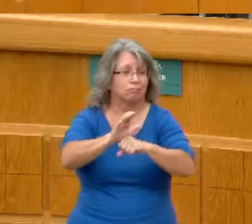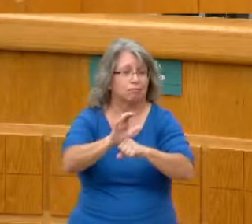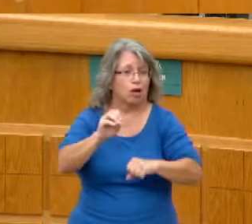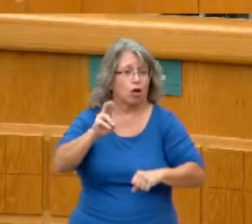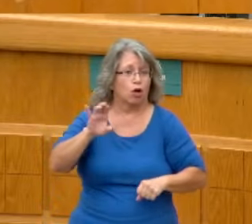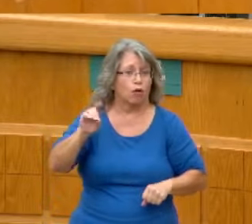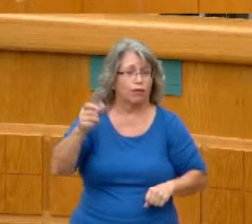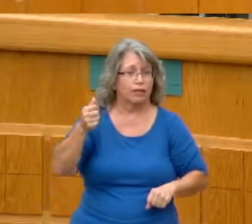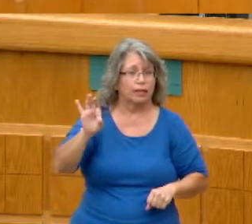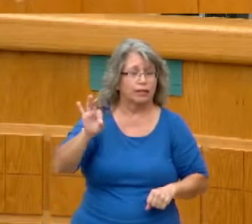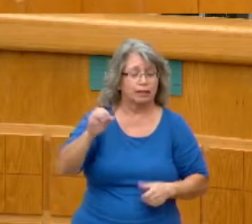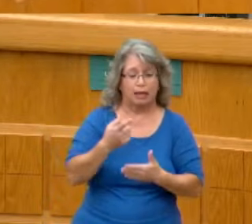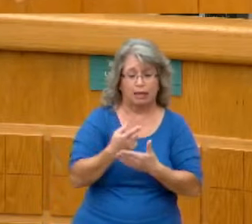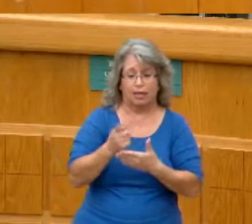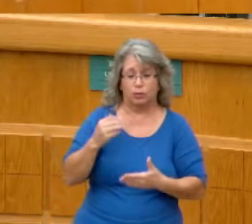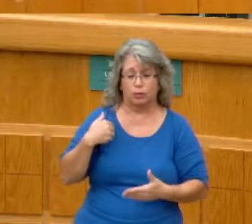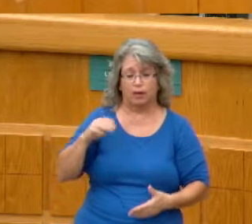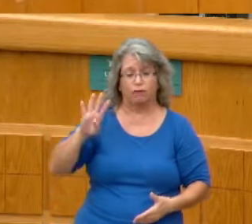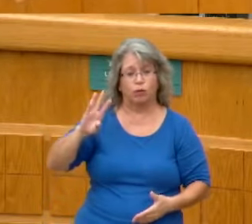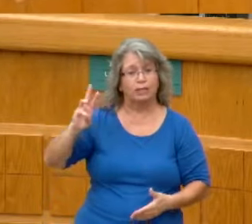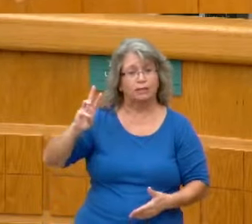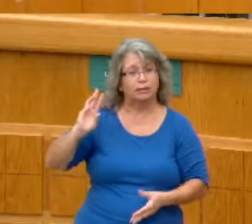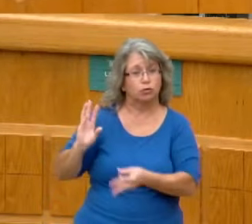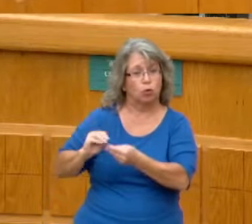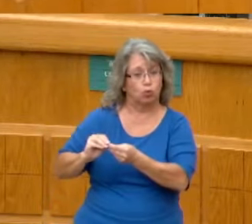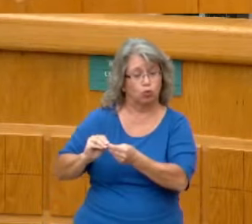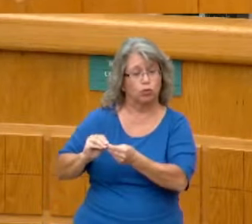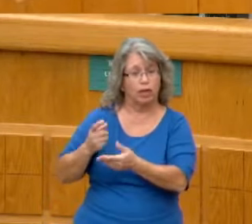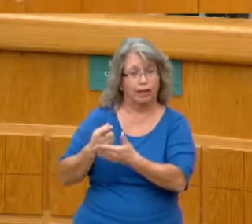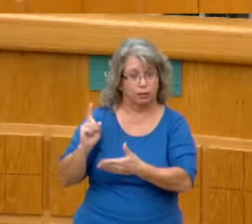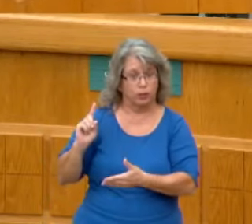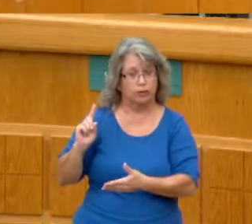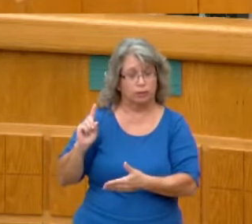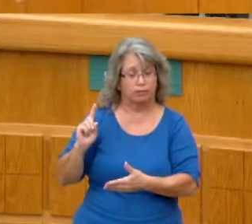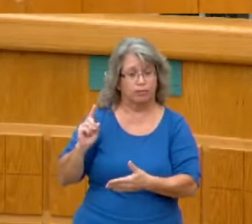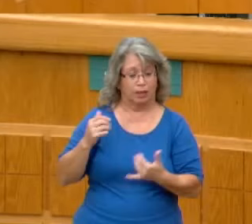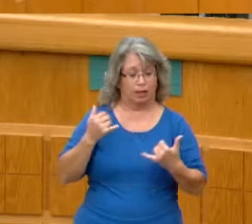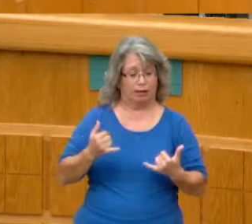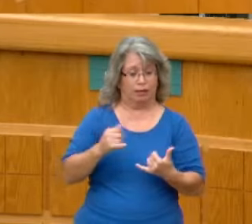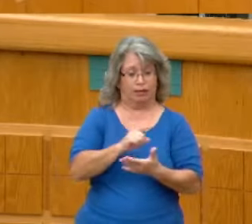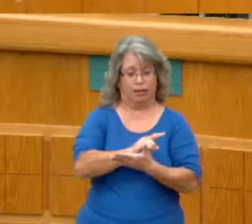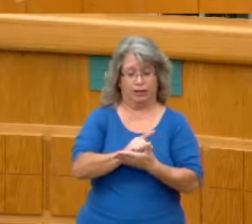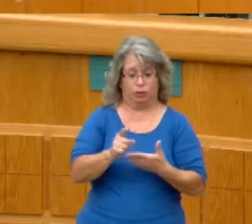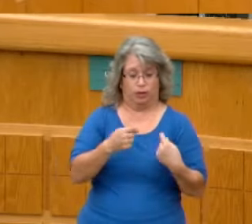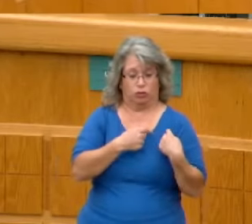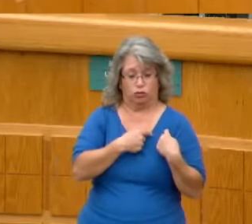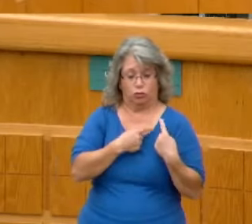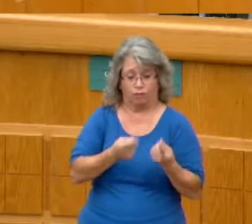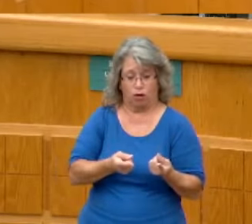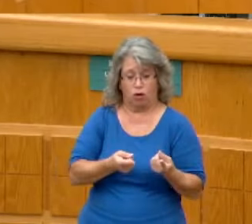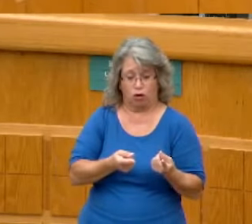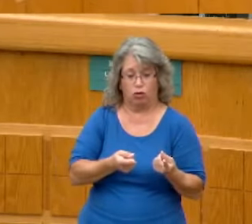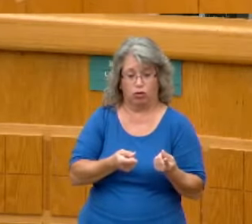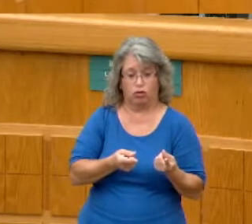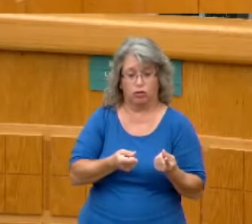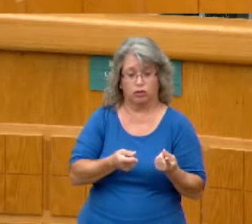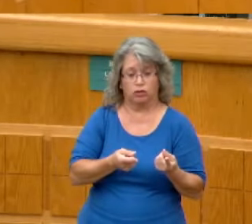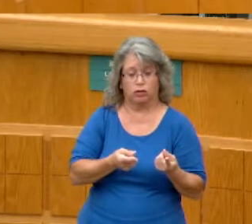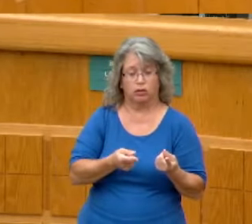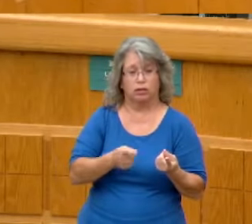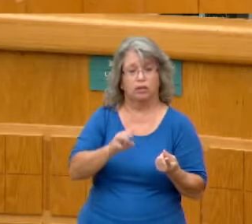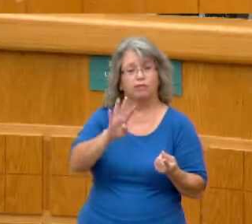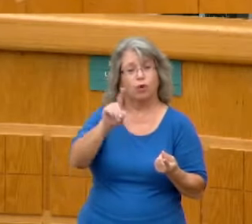had 46 people that died related to COVID-19, and this past week, this week, we've